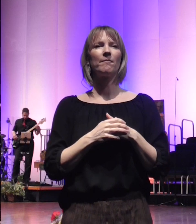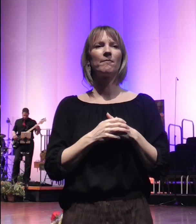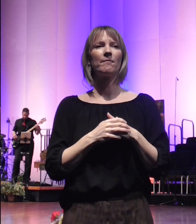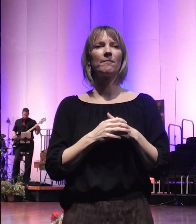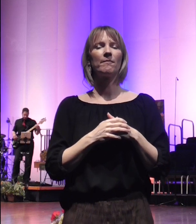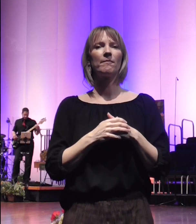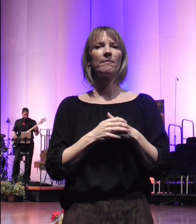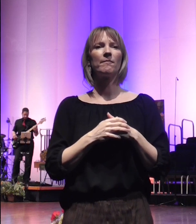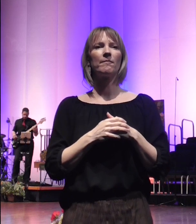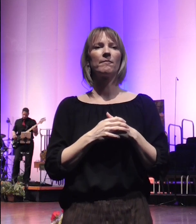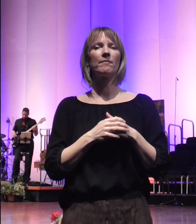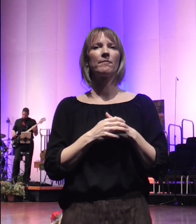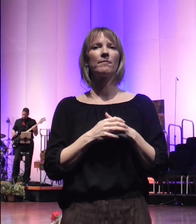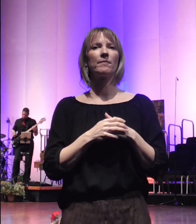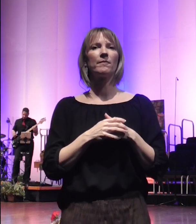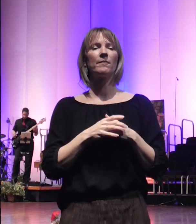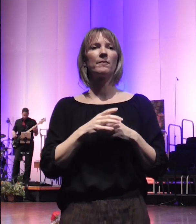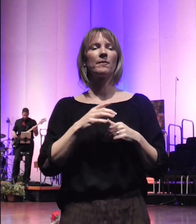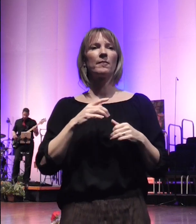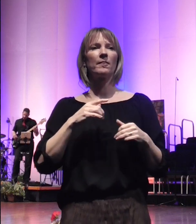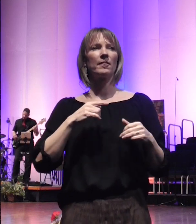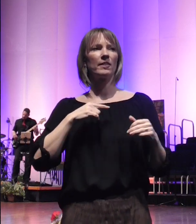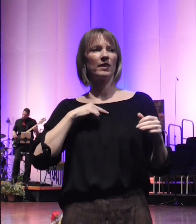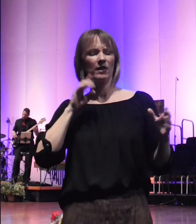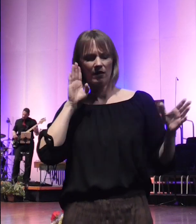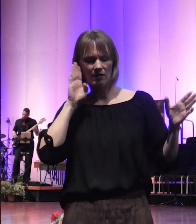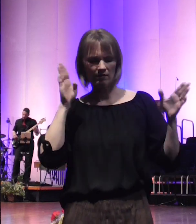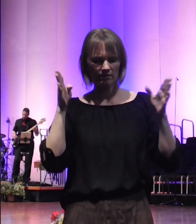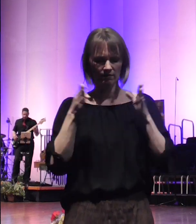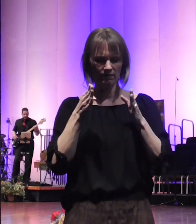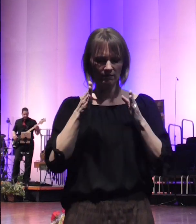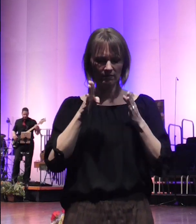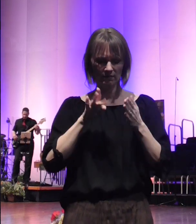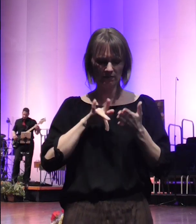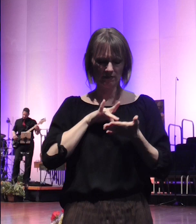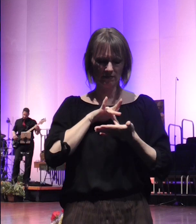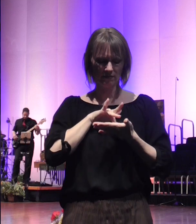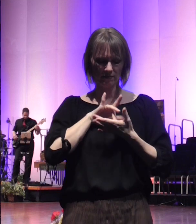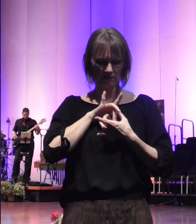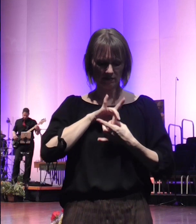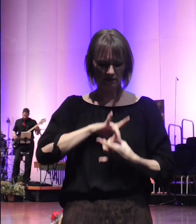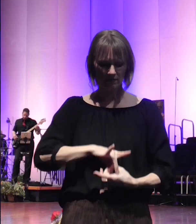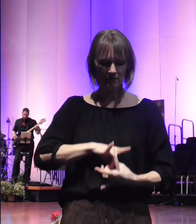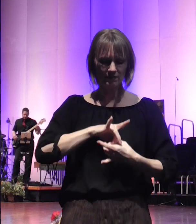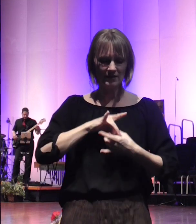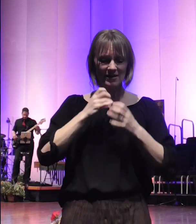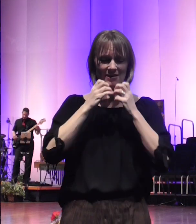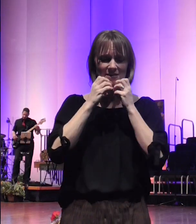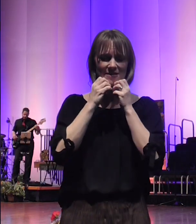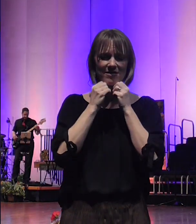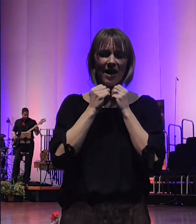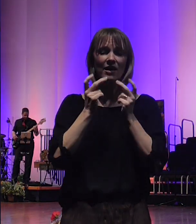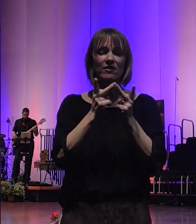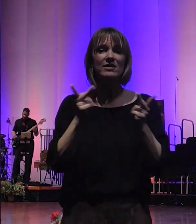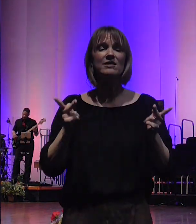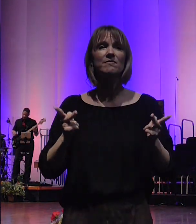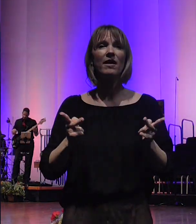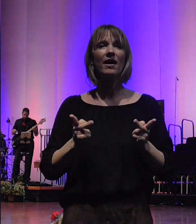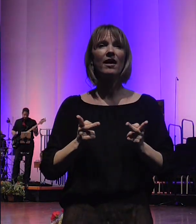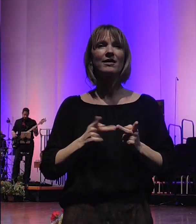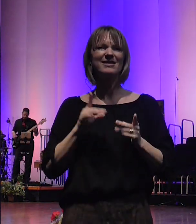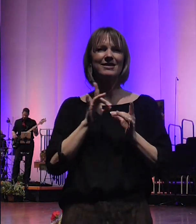Centered in a sacred space, Spirit meets